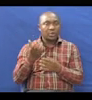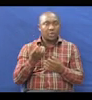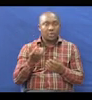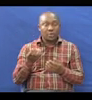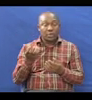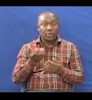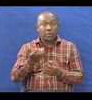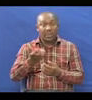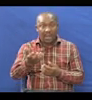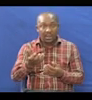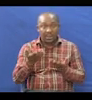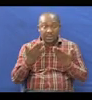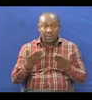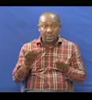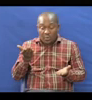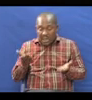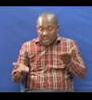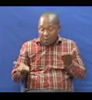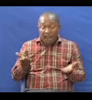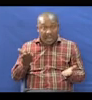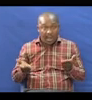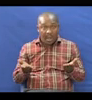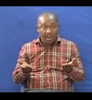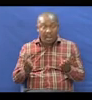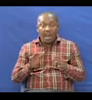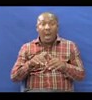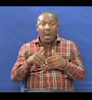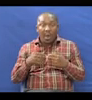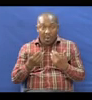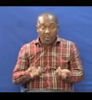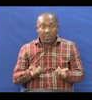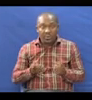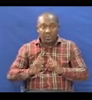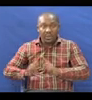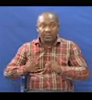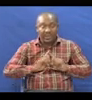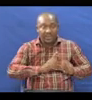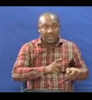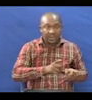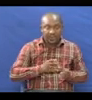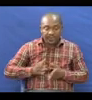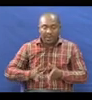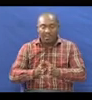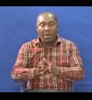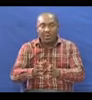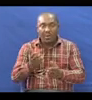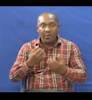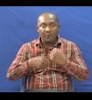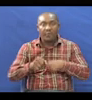system, or we can differentiate the system used, mode of production, tools they